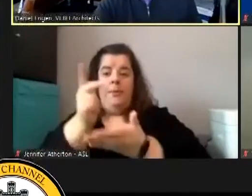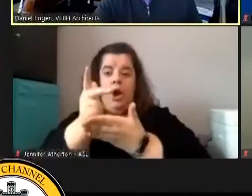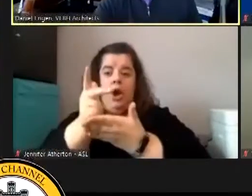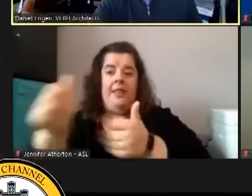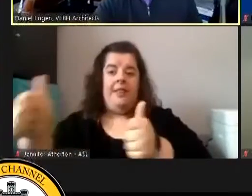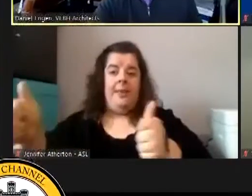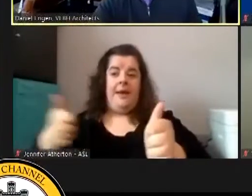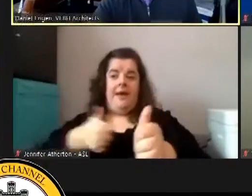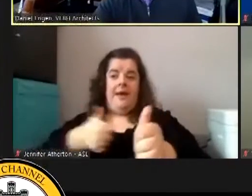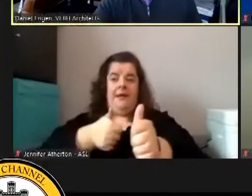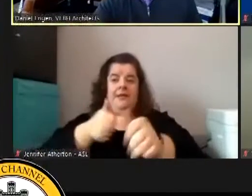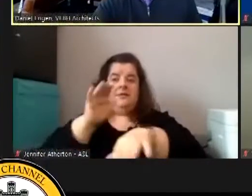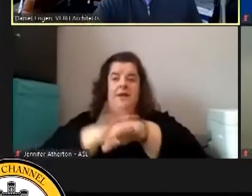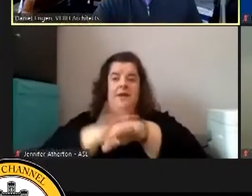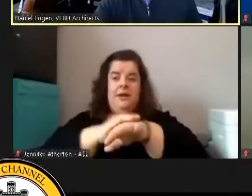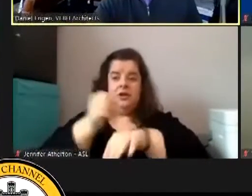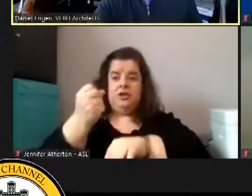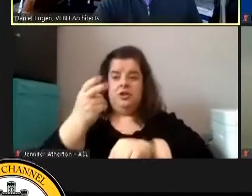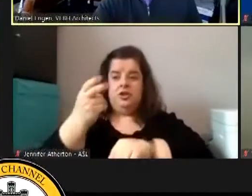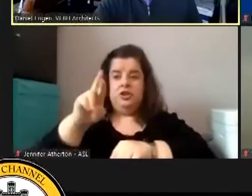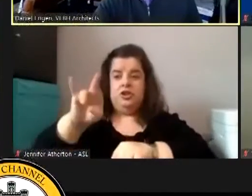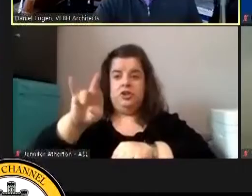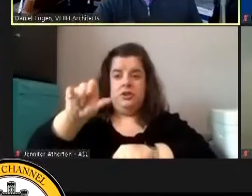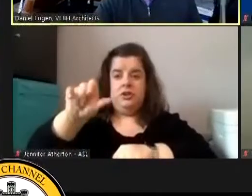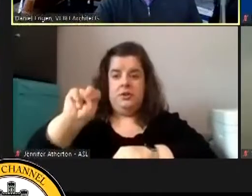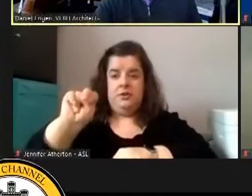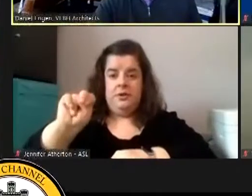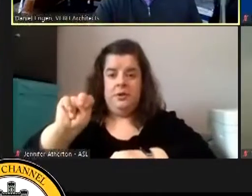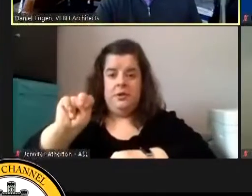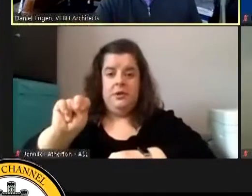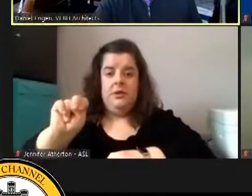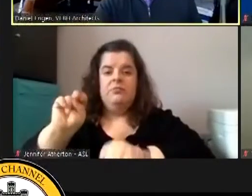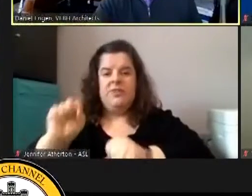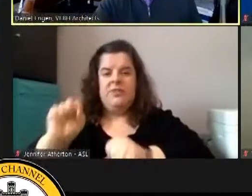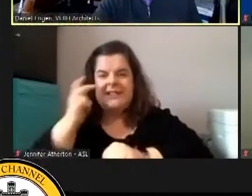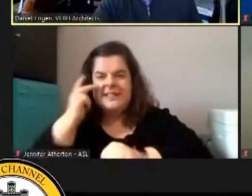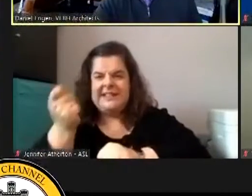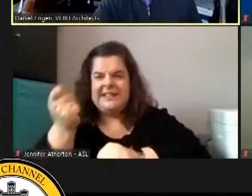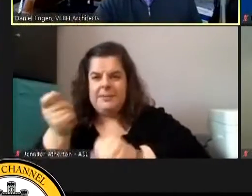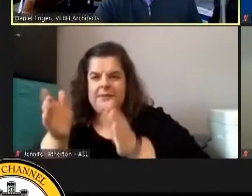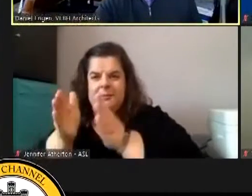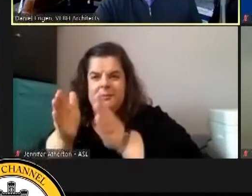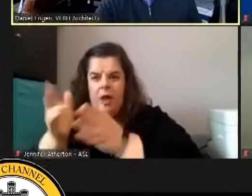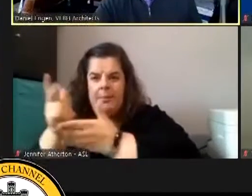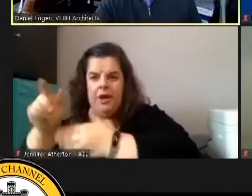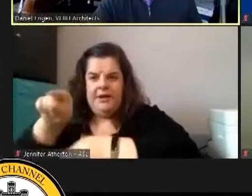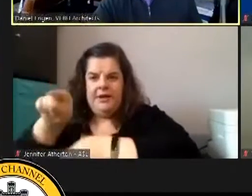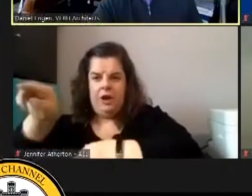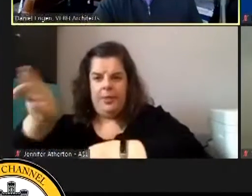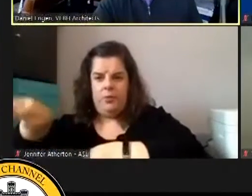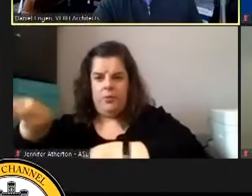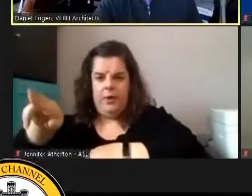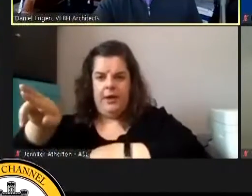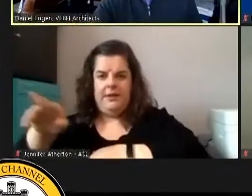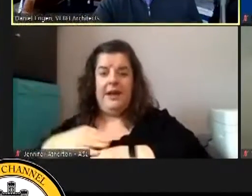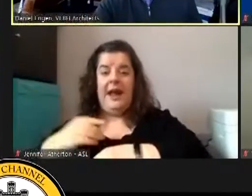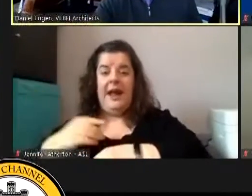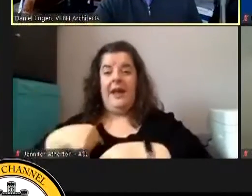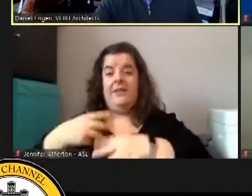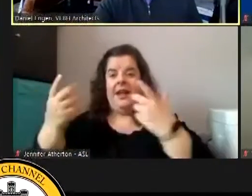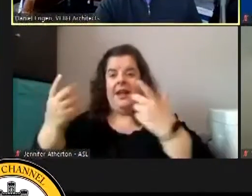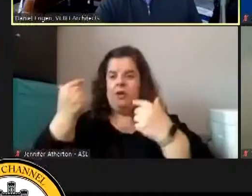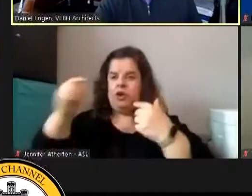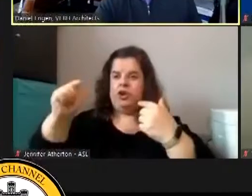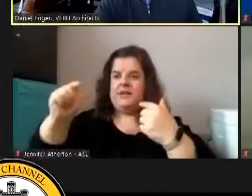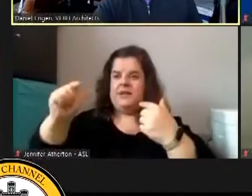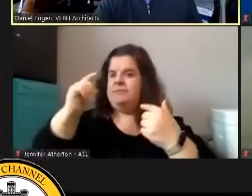North Sheraton, and you can come through, and there's an additional parking lot here. We have quite a bit of green space around the edges of the